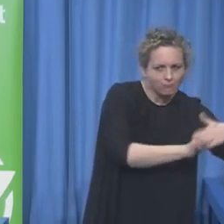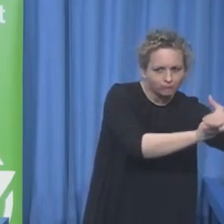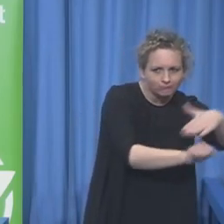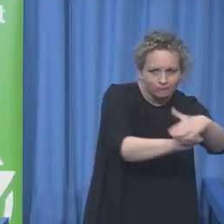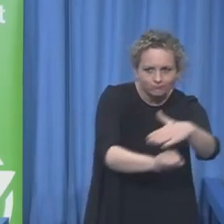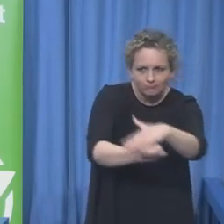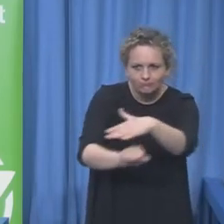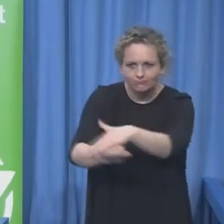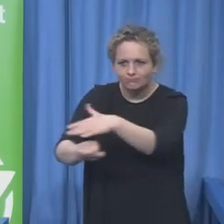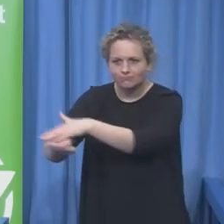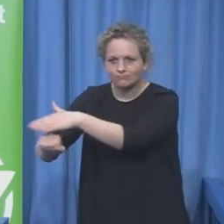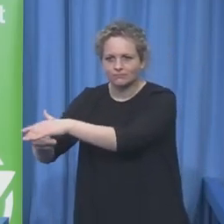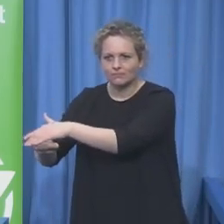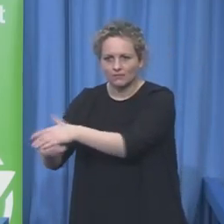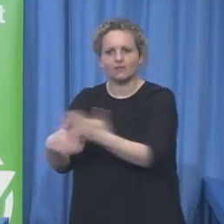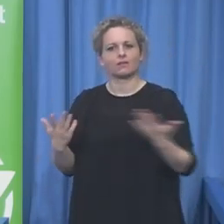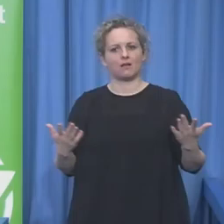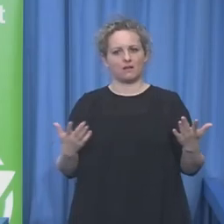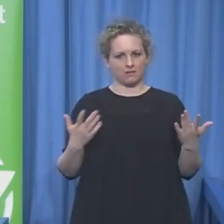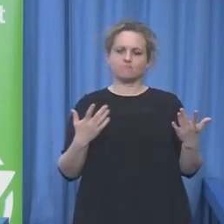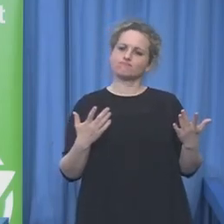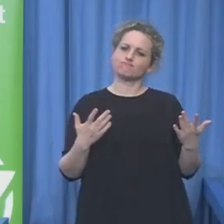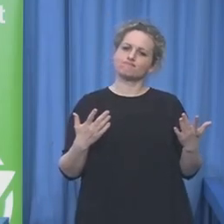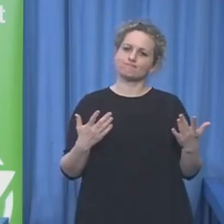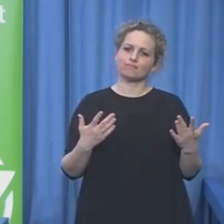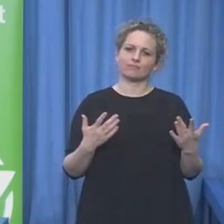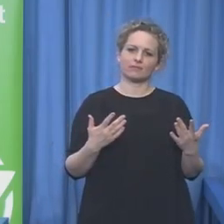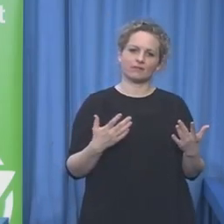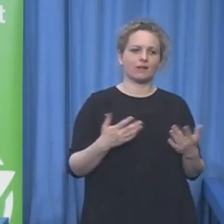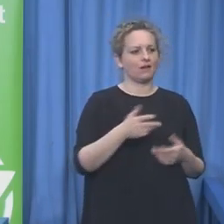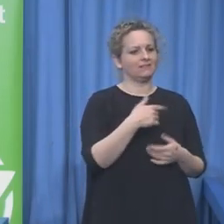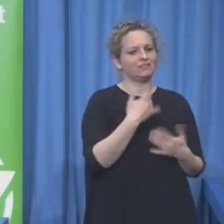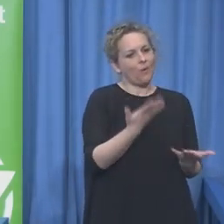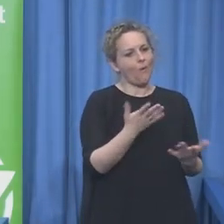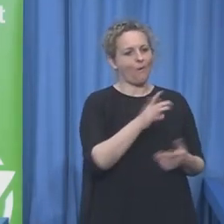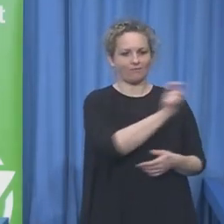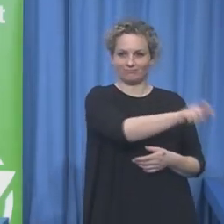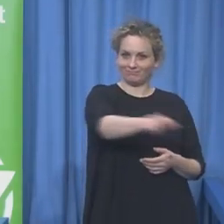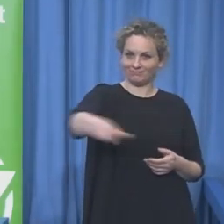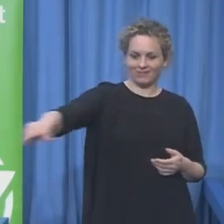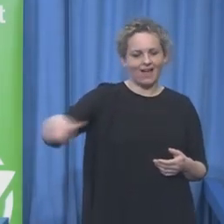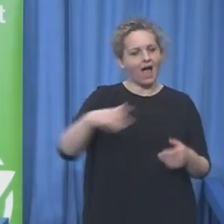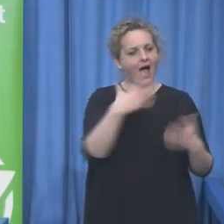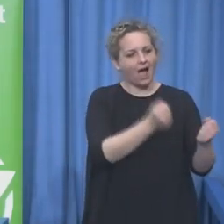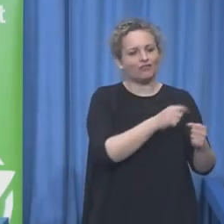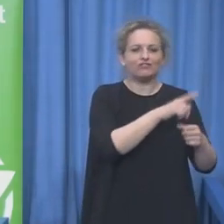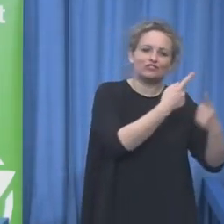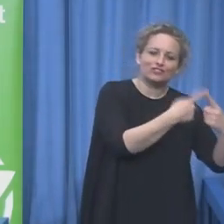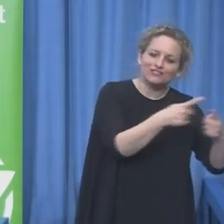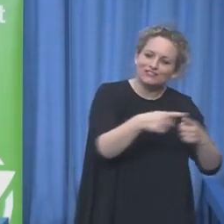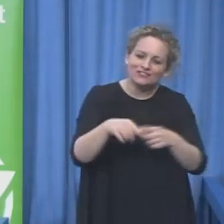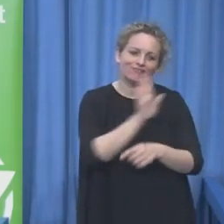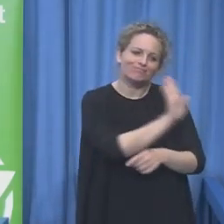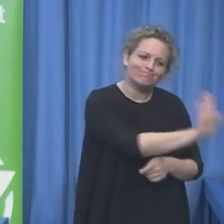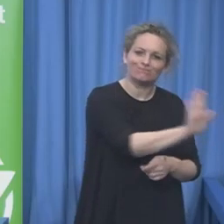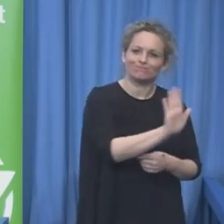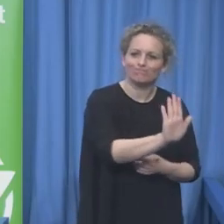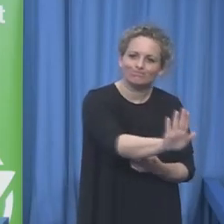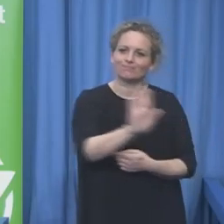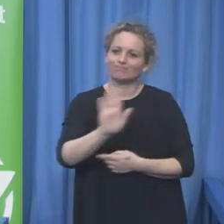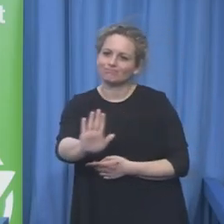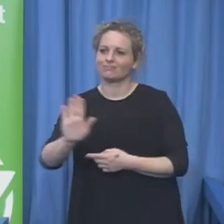their personal journey, and each one of them is working daily to find the spark, find what makes them move, what